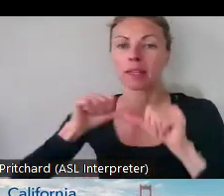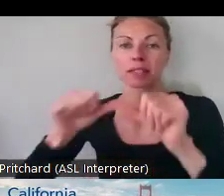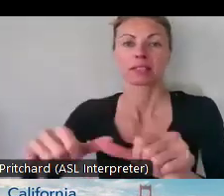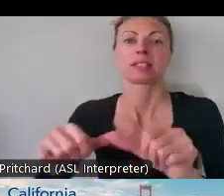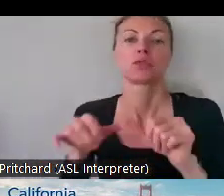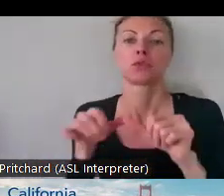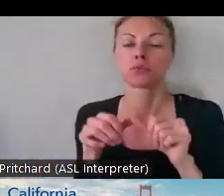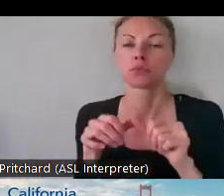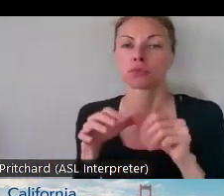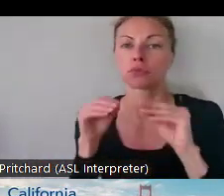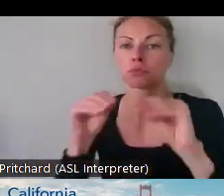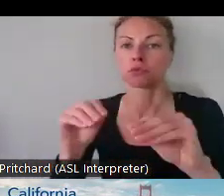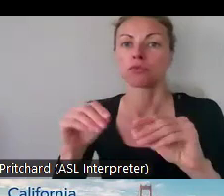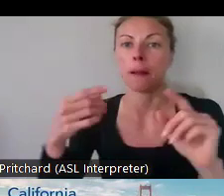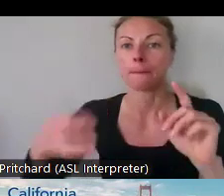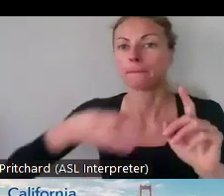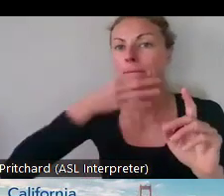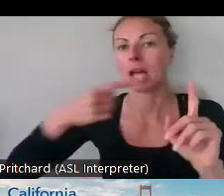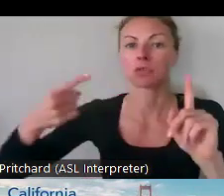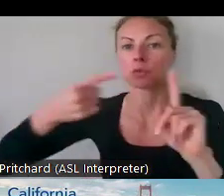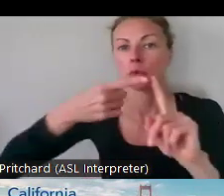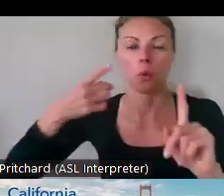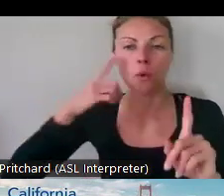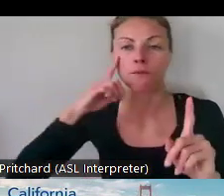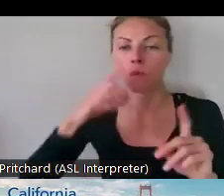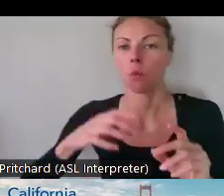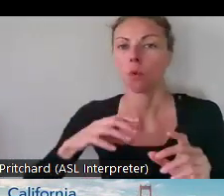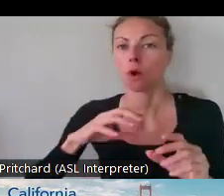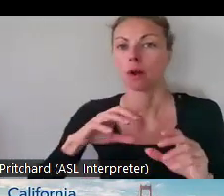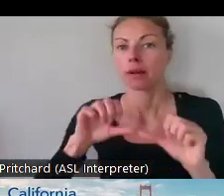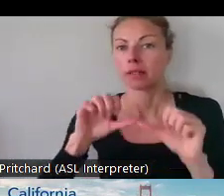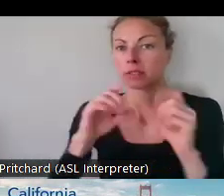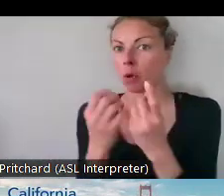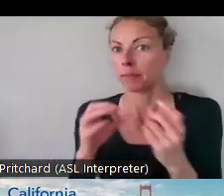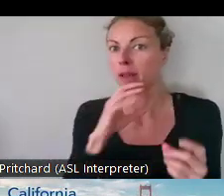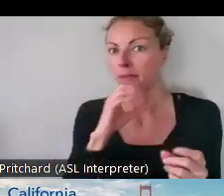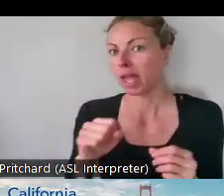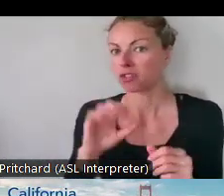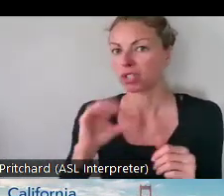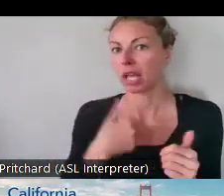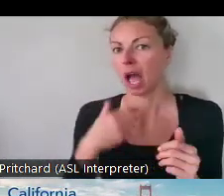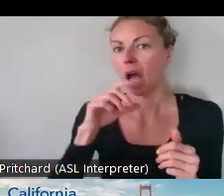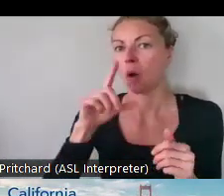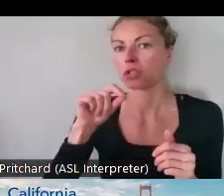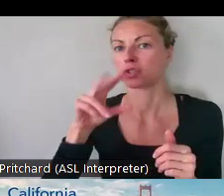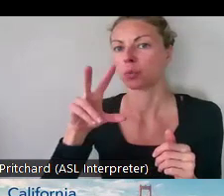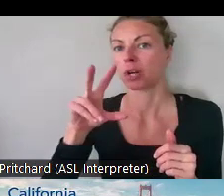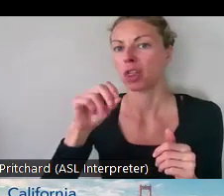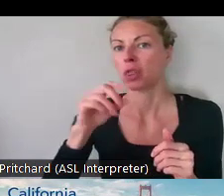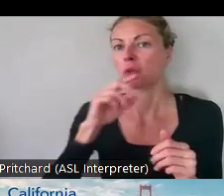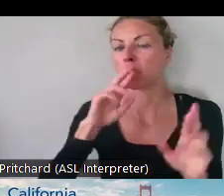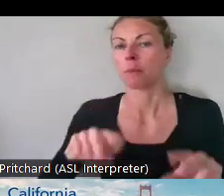the master plan for aging and the recommendations of the final CA 2030 report. What you'll see contained in Senate